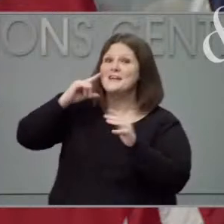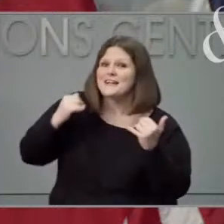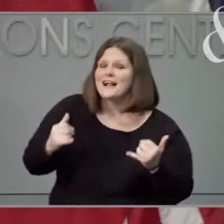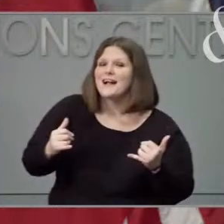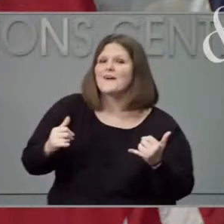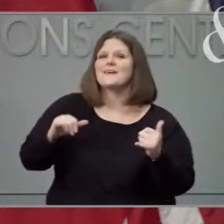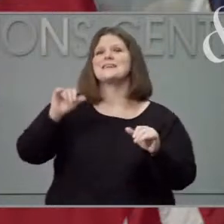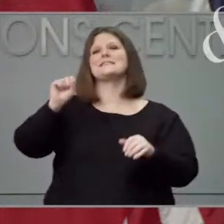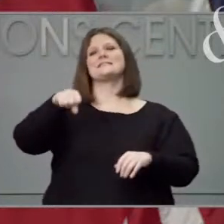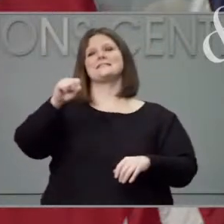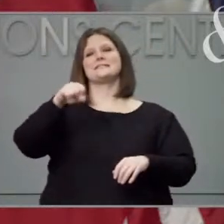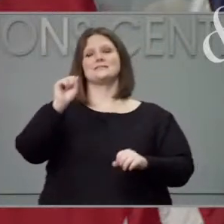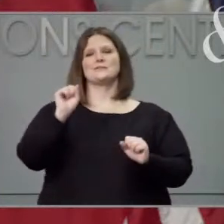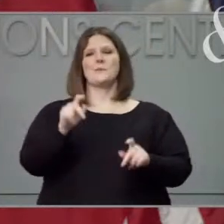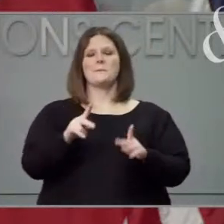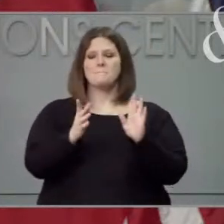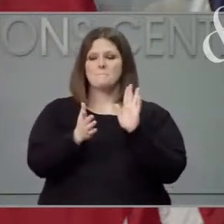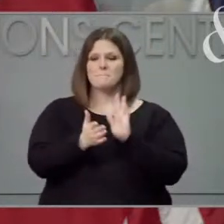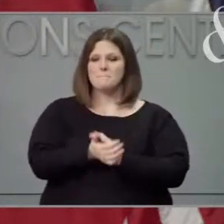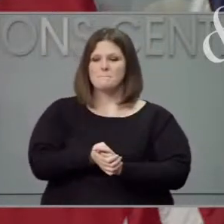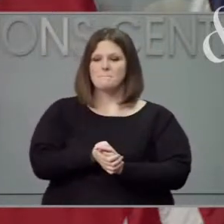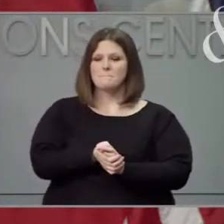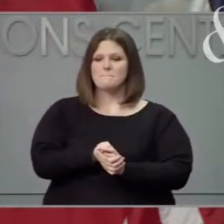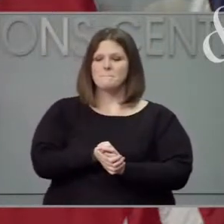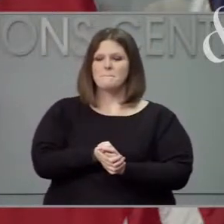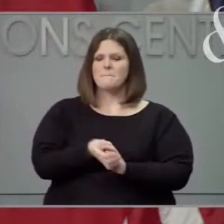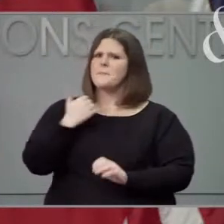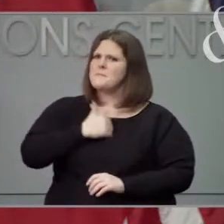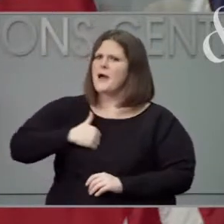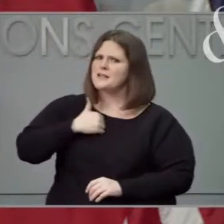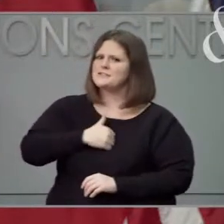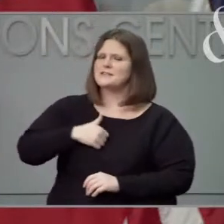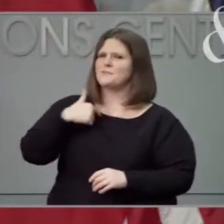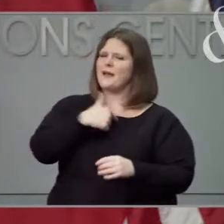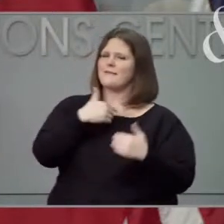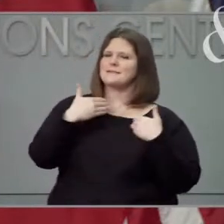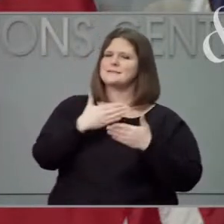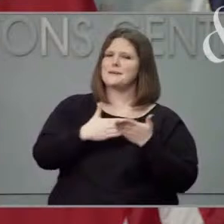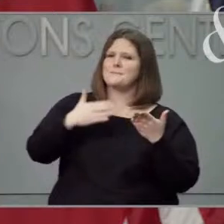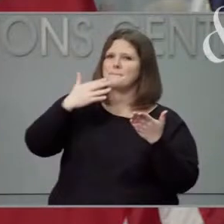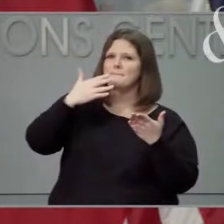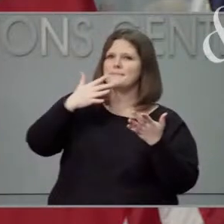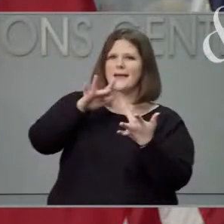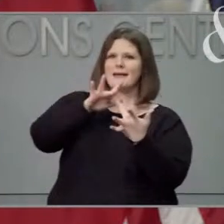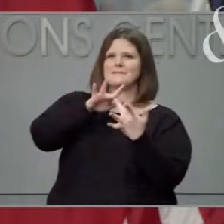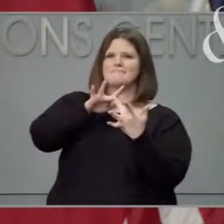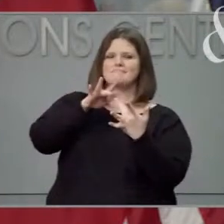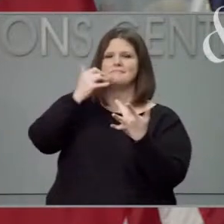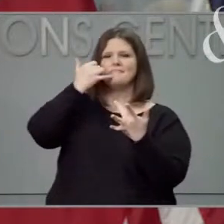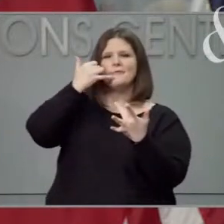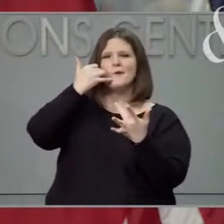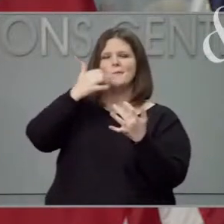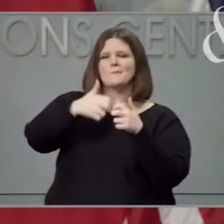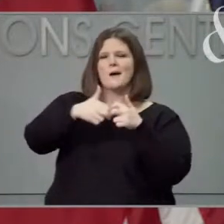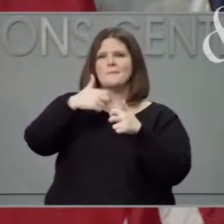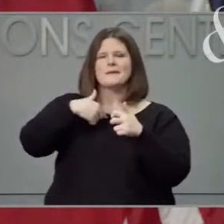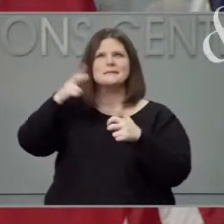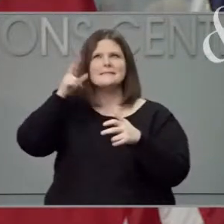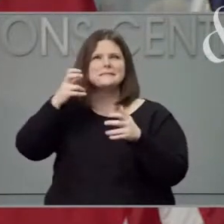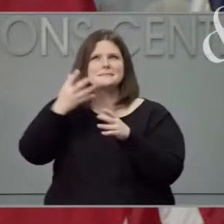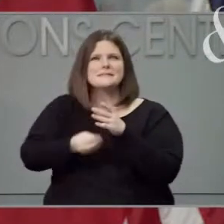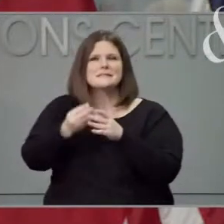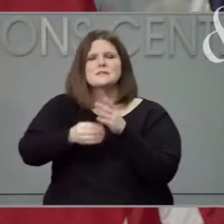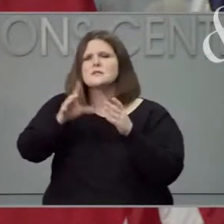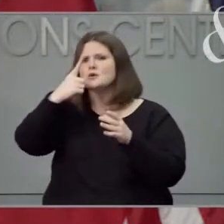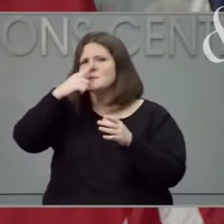Yes, I can. Okay. I apologize because we were having some problems with the connection that I didn't quite hear everything. If